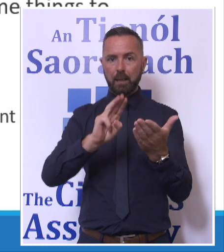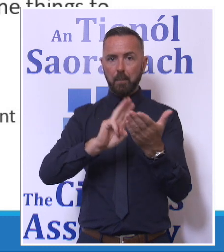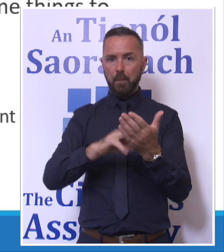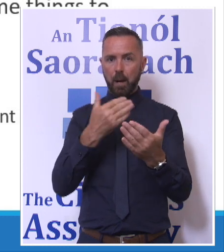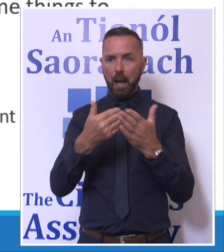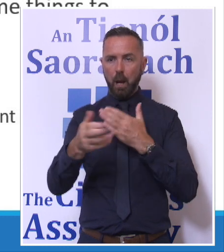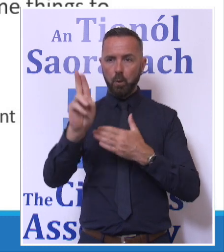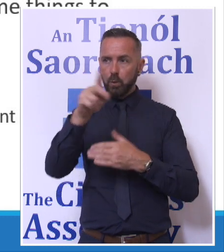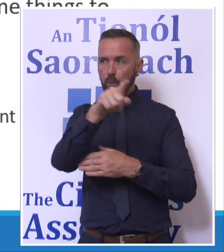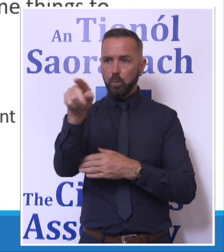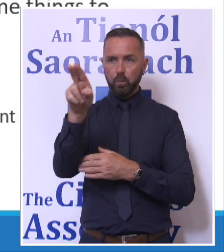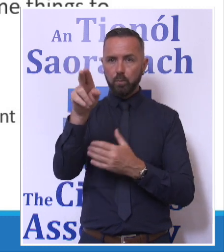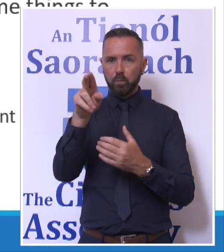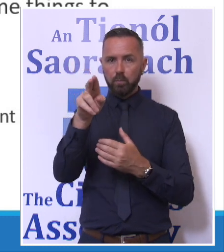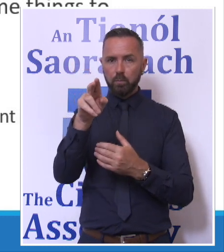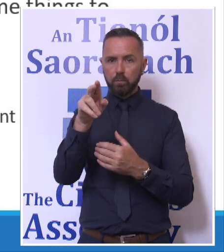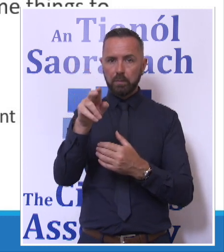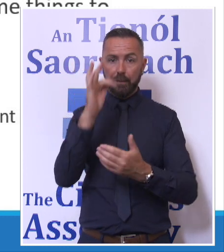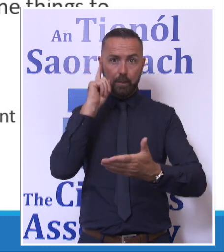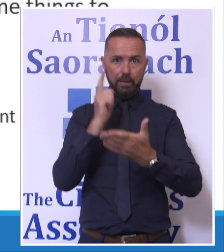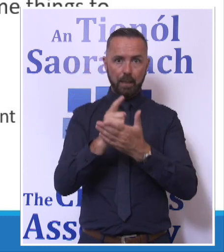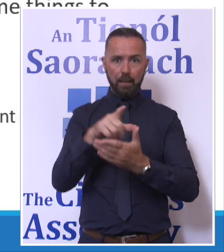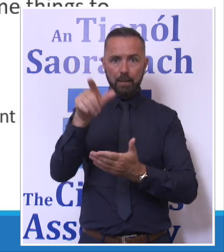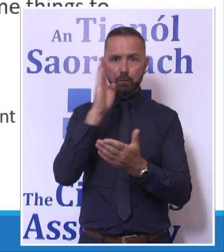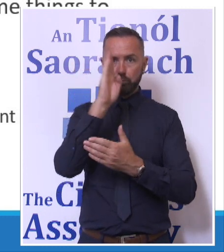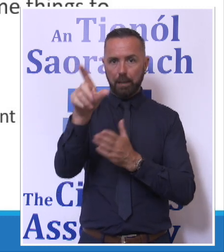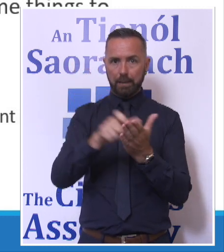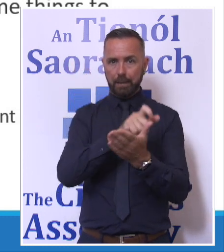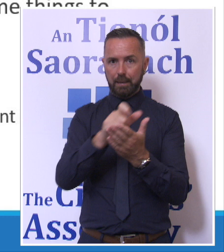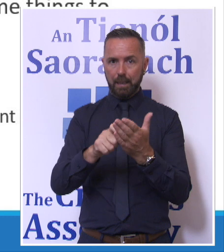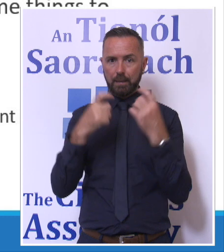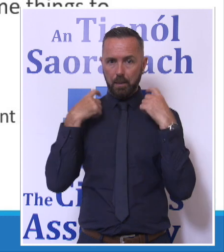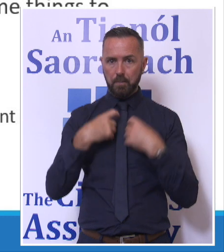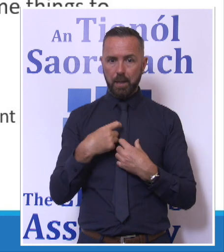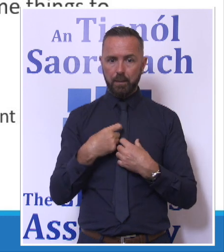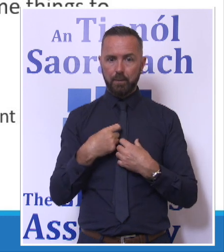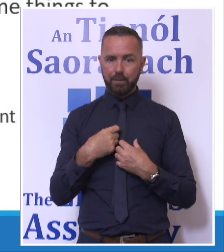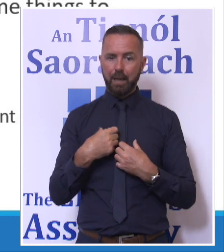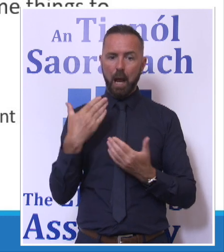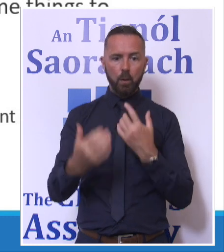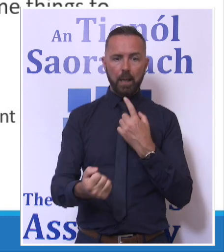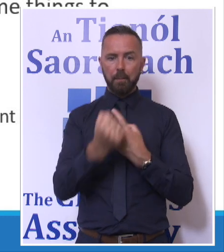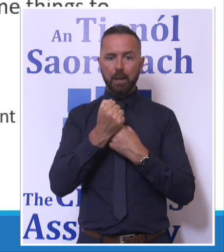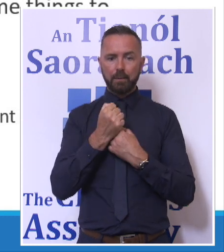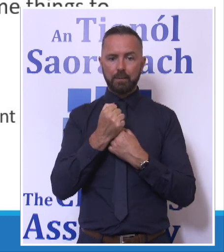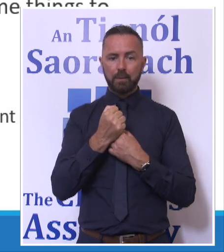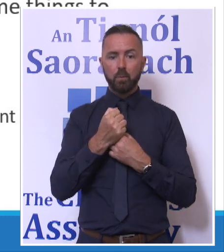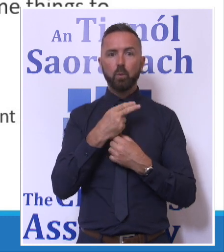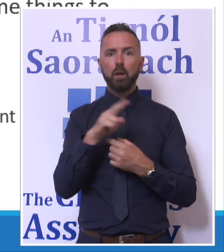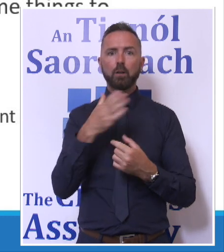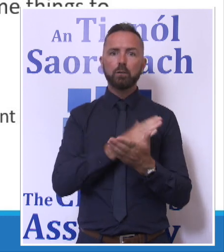quo. I think the takeaway message is that we're not starting from a blank page, and that's across the board with all of your